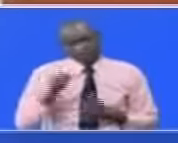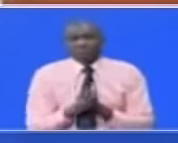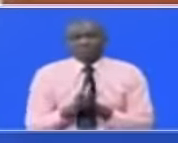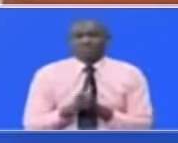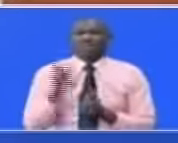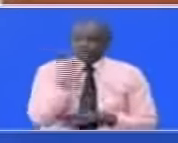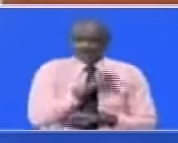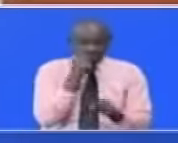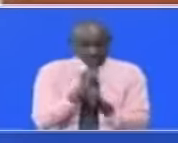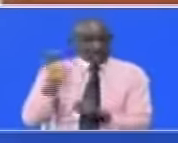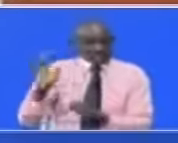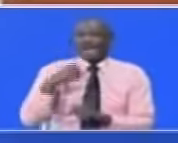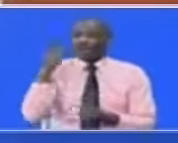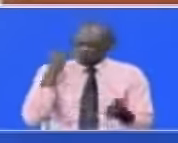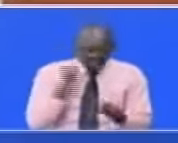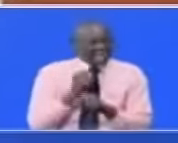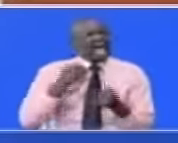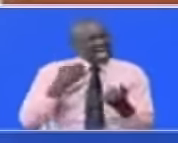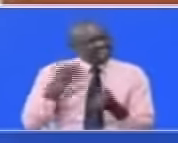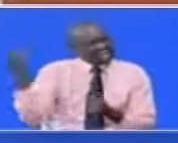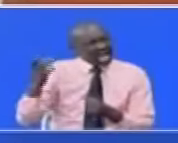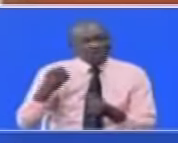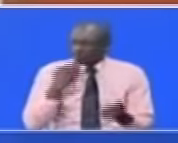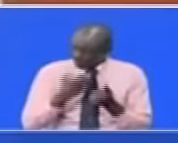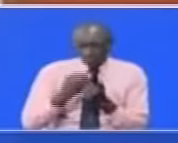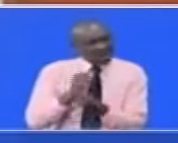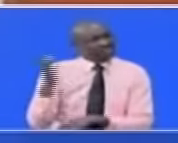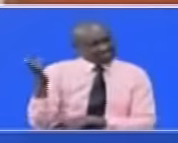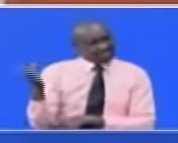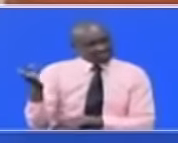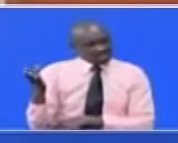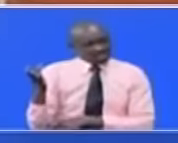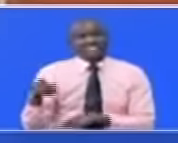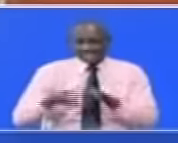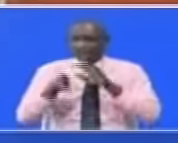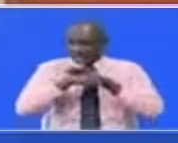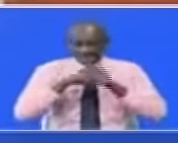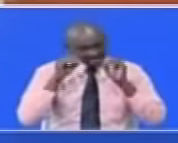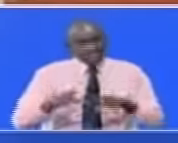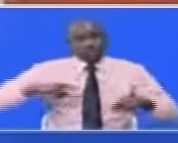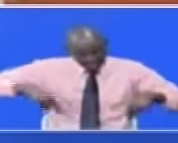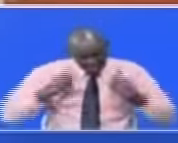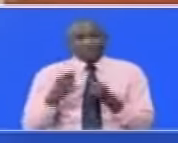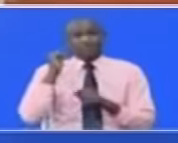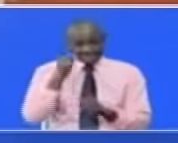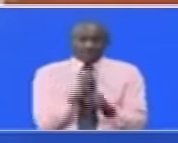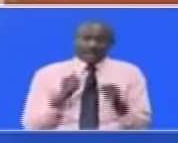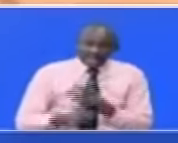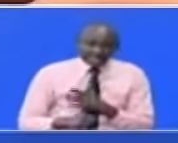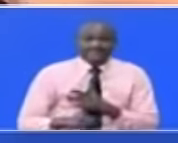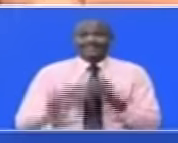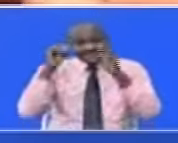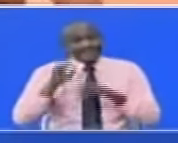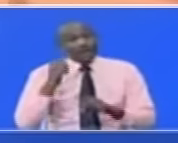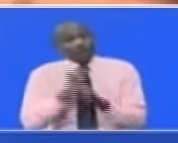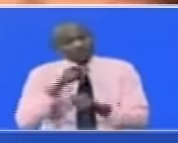the work is a bit hard there, not as in primary. And you have to take it yourself. See, at the primary, you are being told by the teacher, do this. The